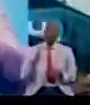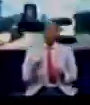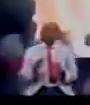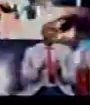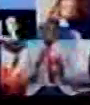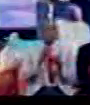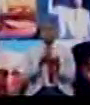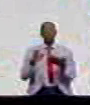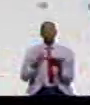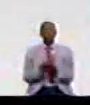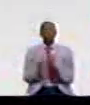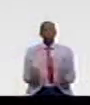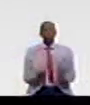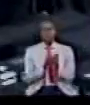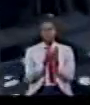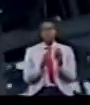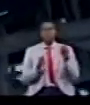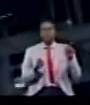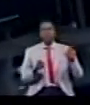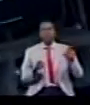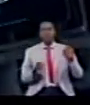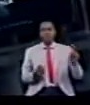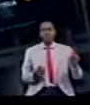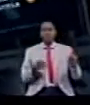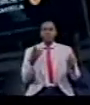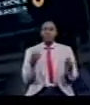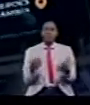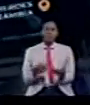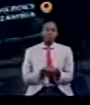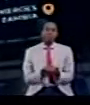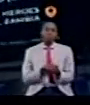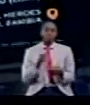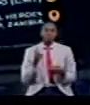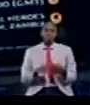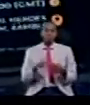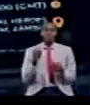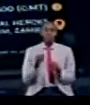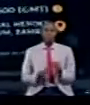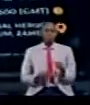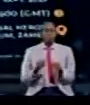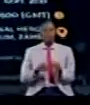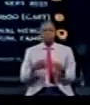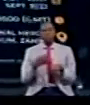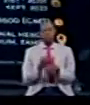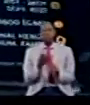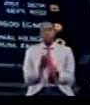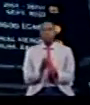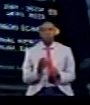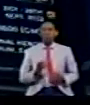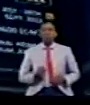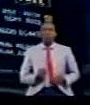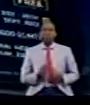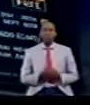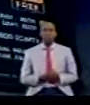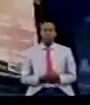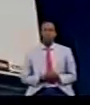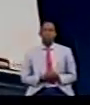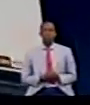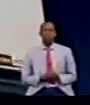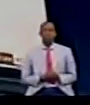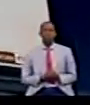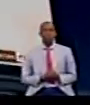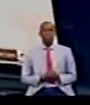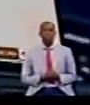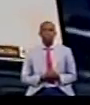not, you are still there. You have not made much progress and all that. She said, well, when the parent, our parent is not having